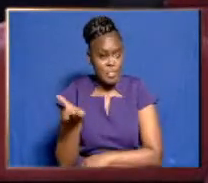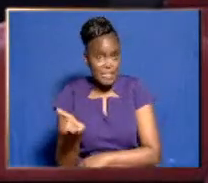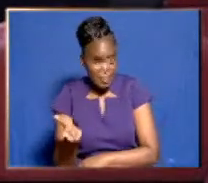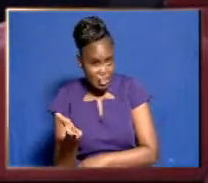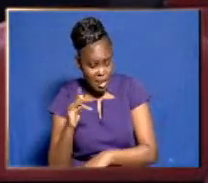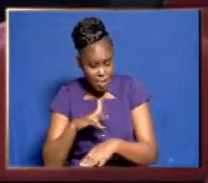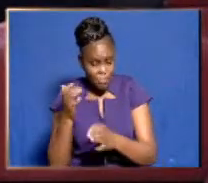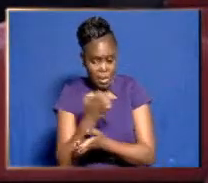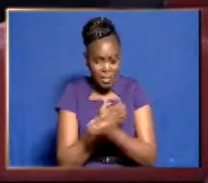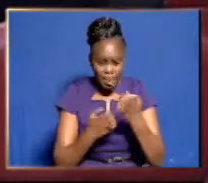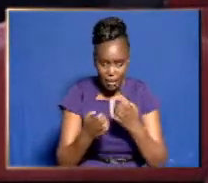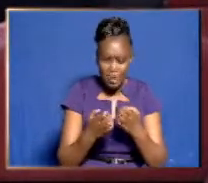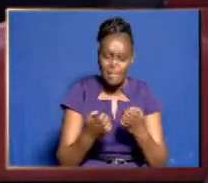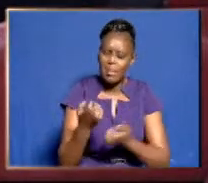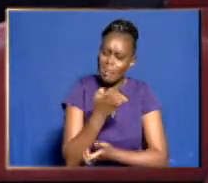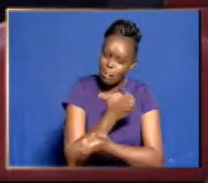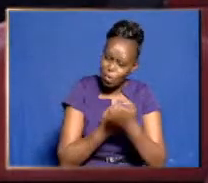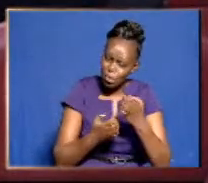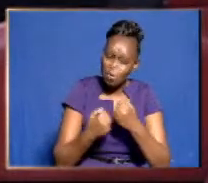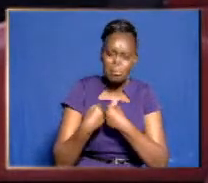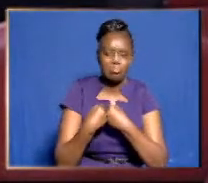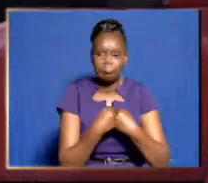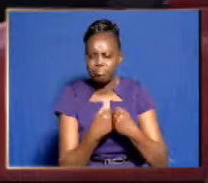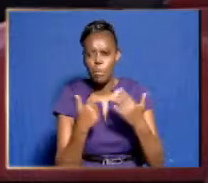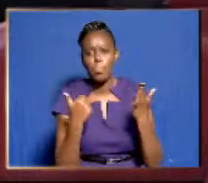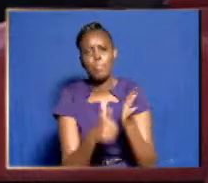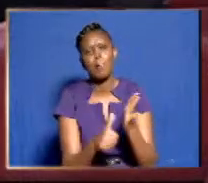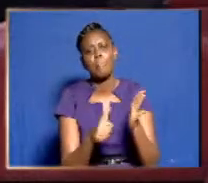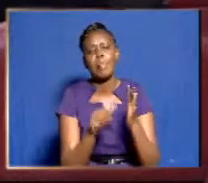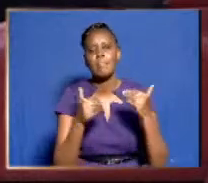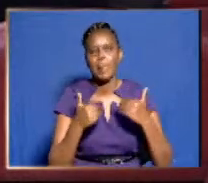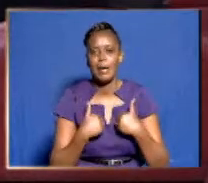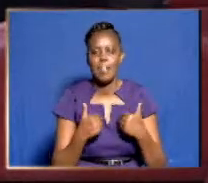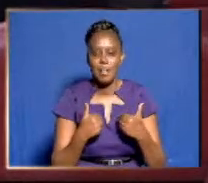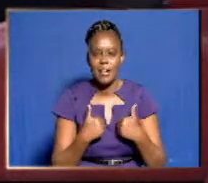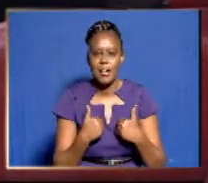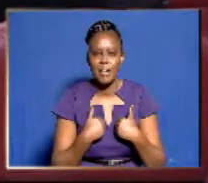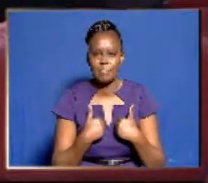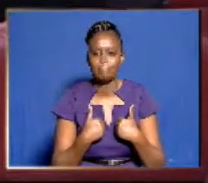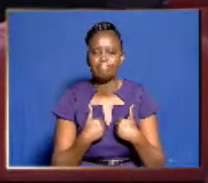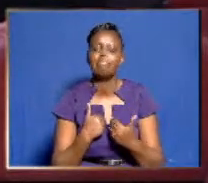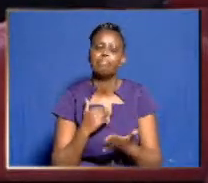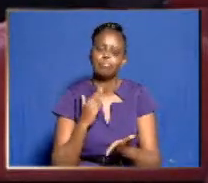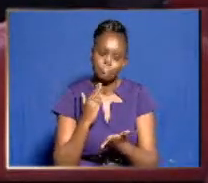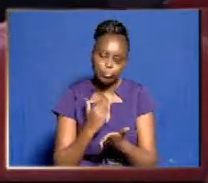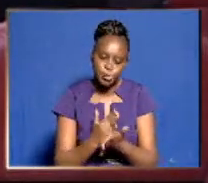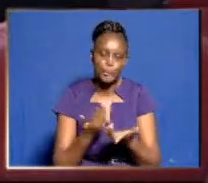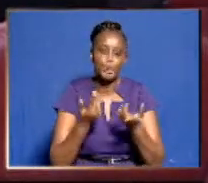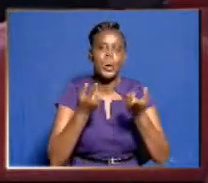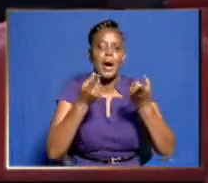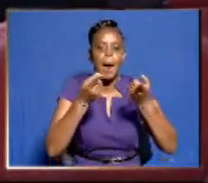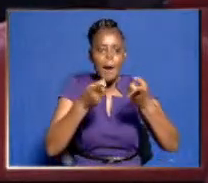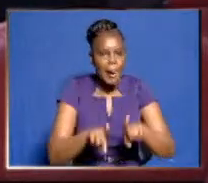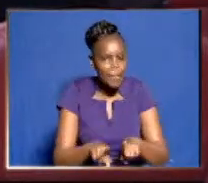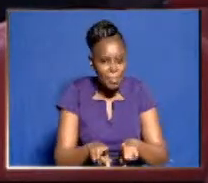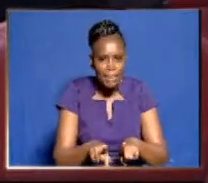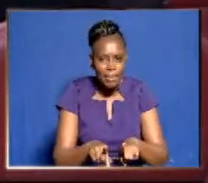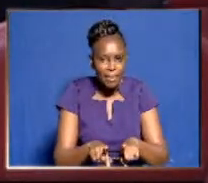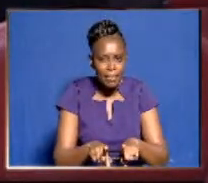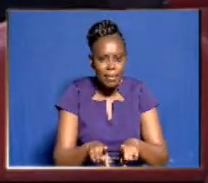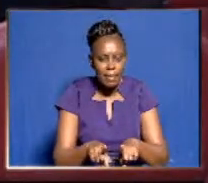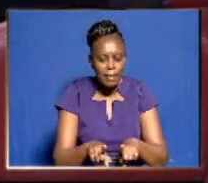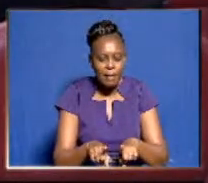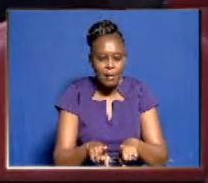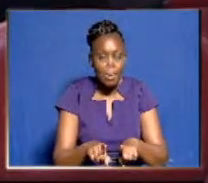an underperforming economy. And Honorable Speaker, this is a reality that has hit Kenyans